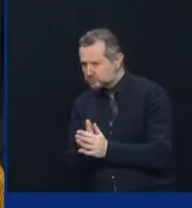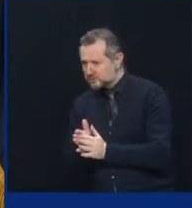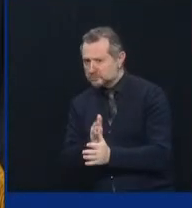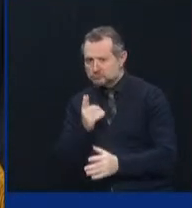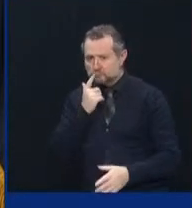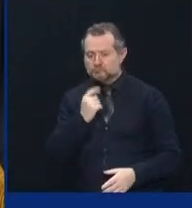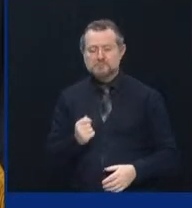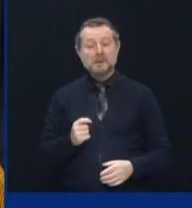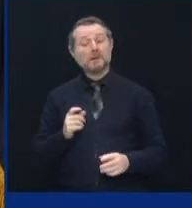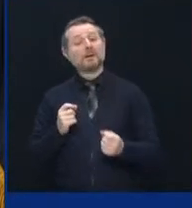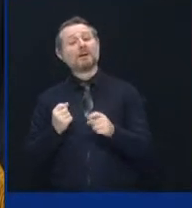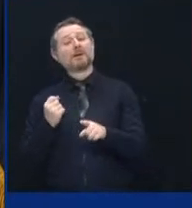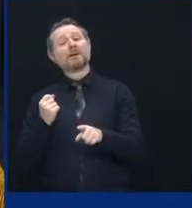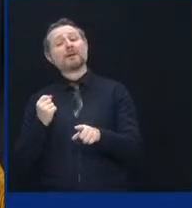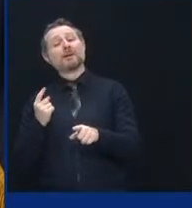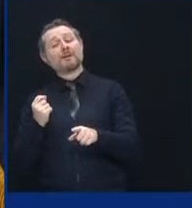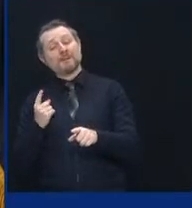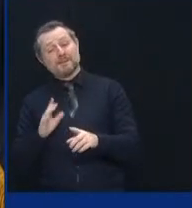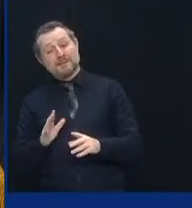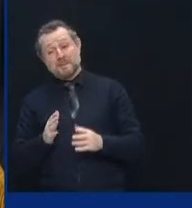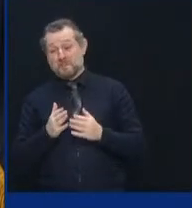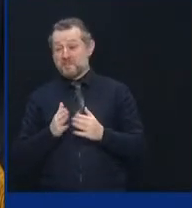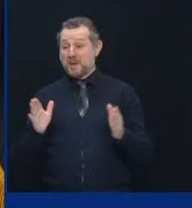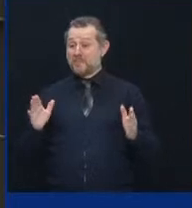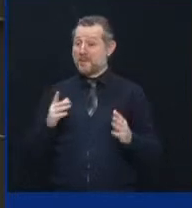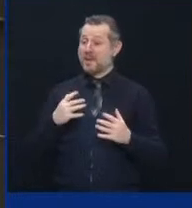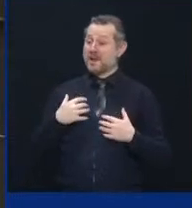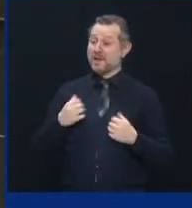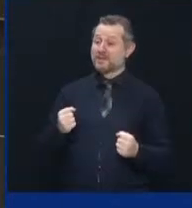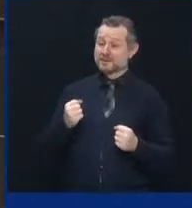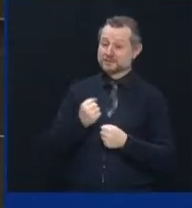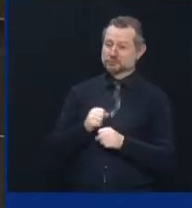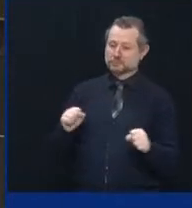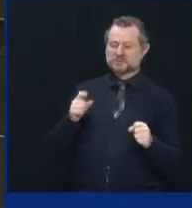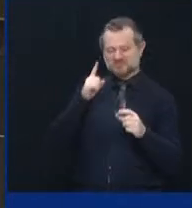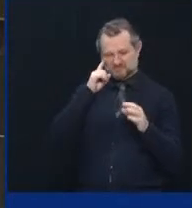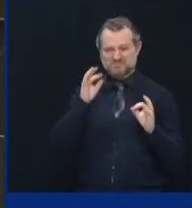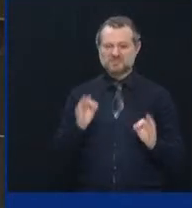health safety decision. Next question, operator.